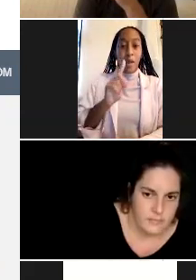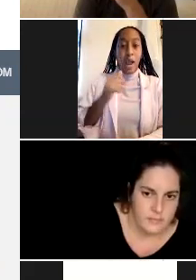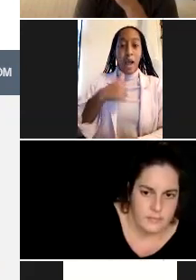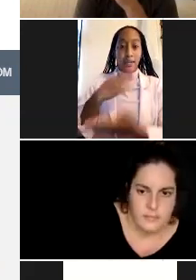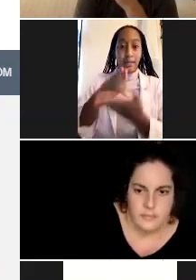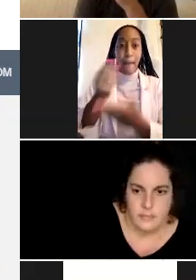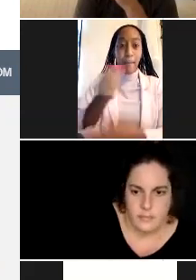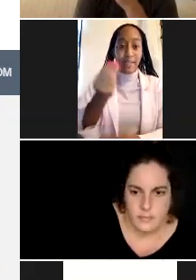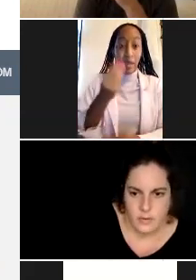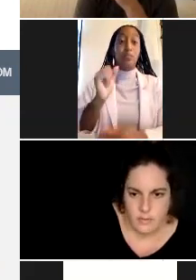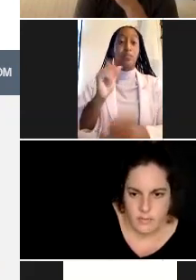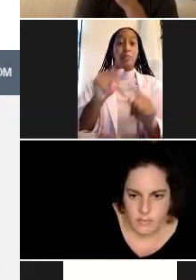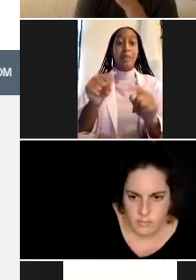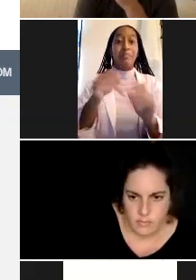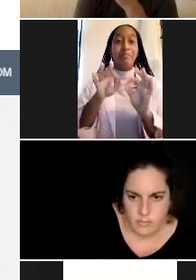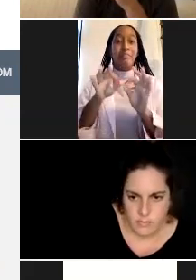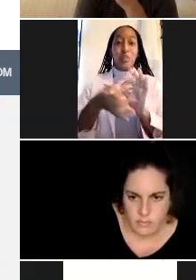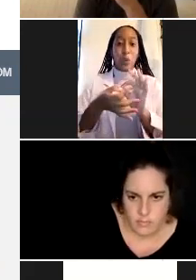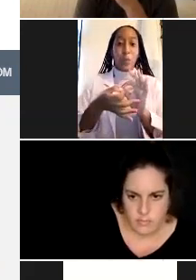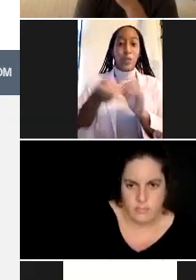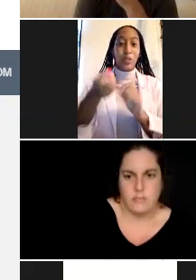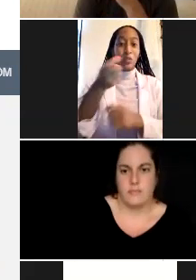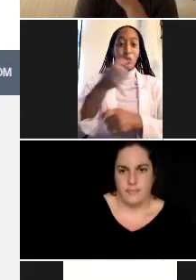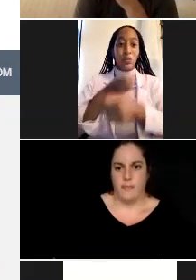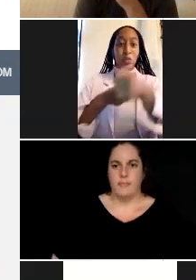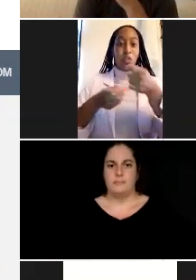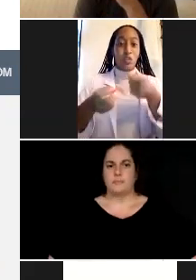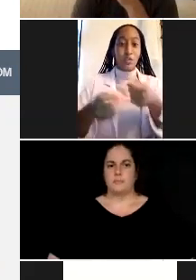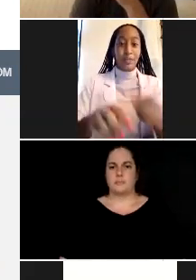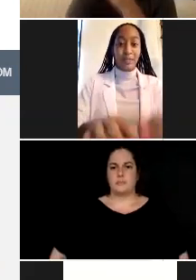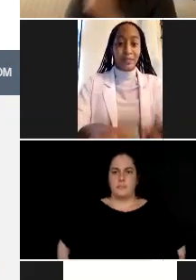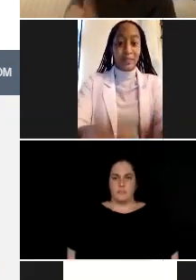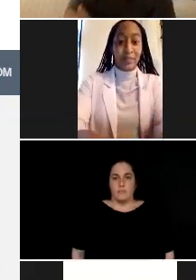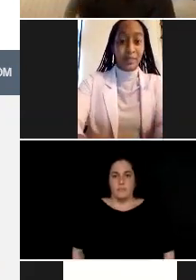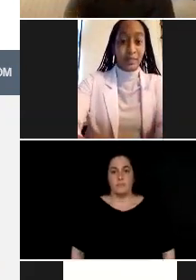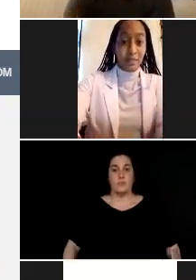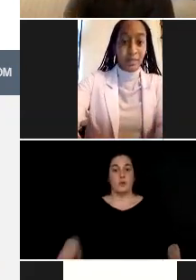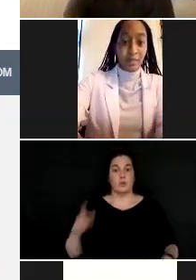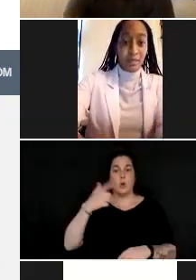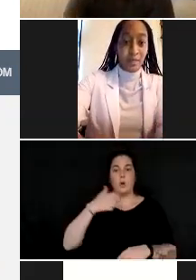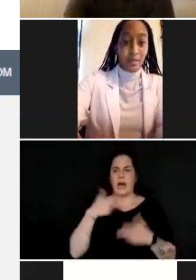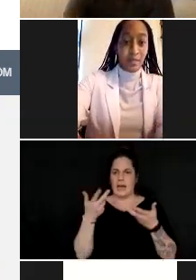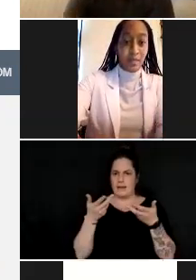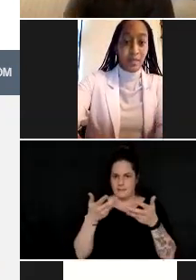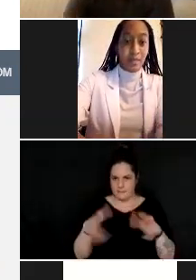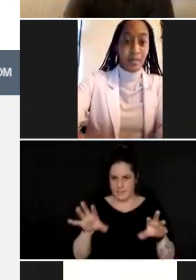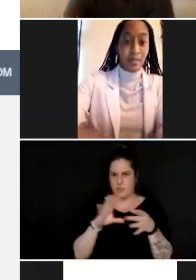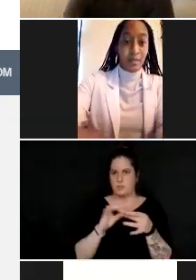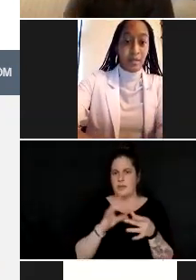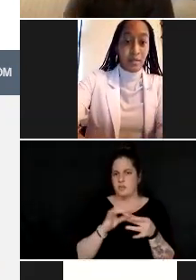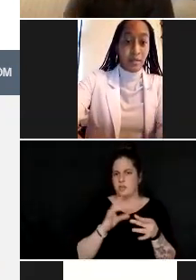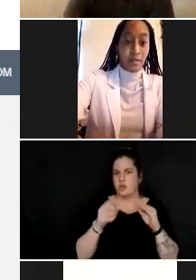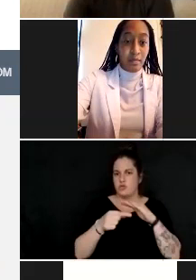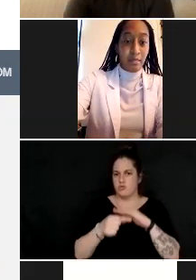about these non-conservative forces, right? Because I did say that gravity is an example of a